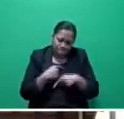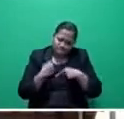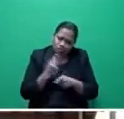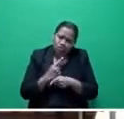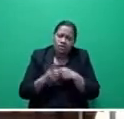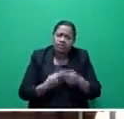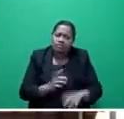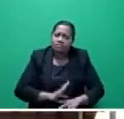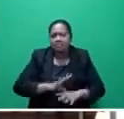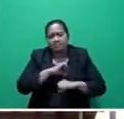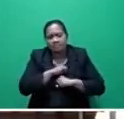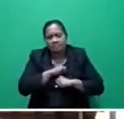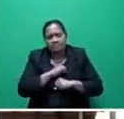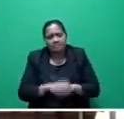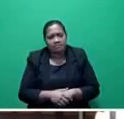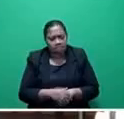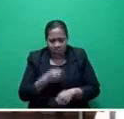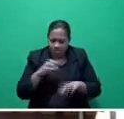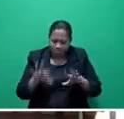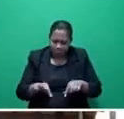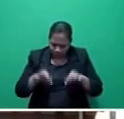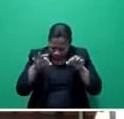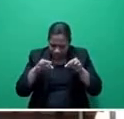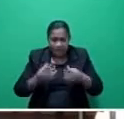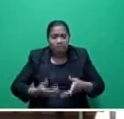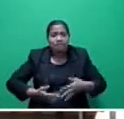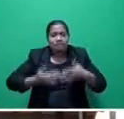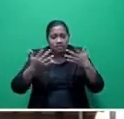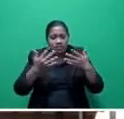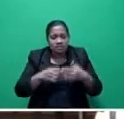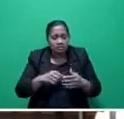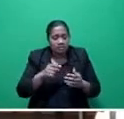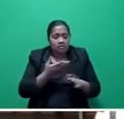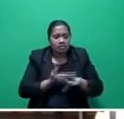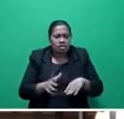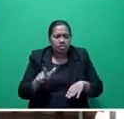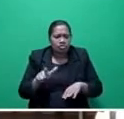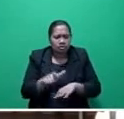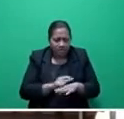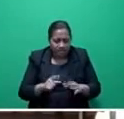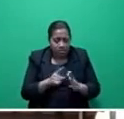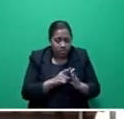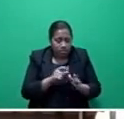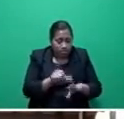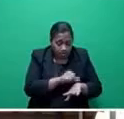etc. And I've just pulled out the figures of new lending. From April to July, Mr. Speaker, sir, of this